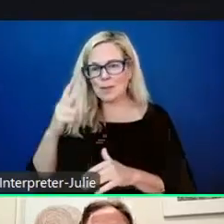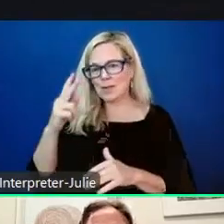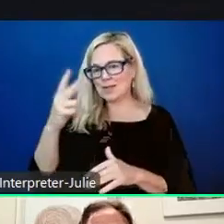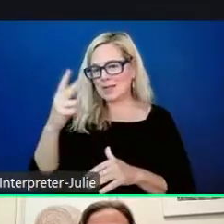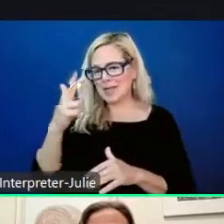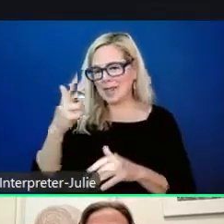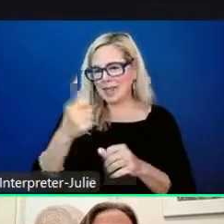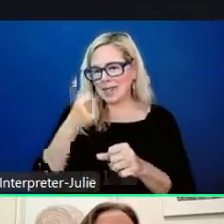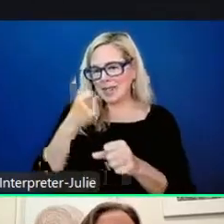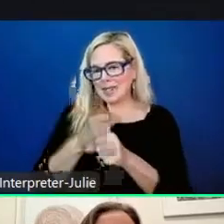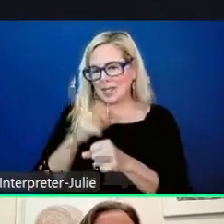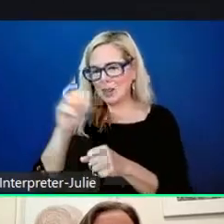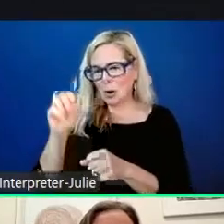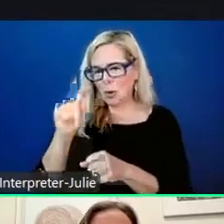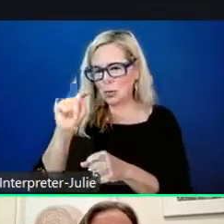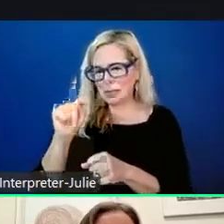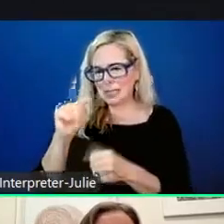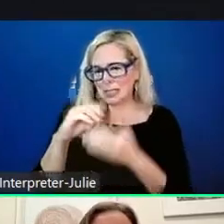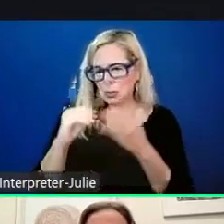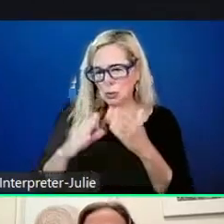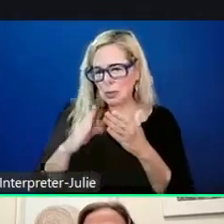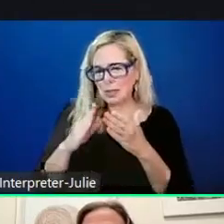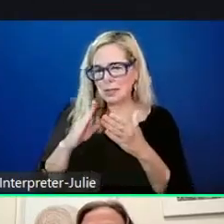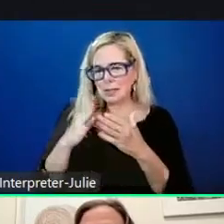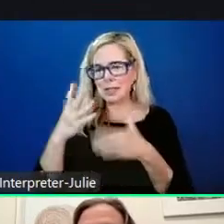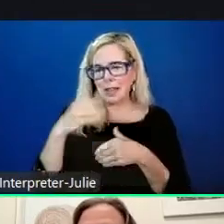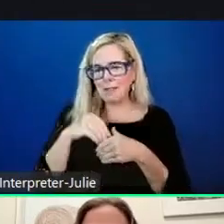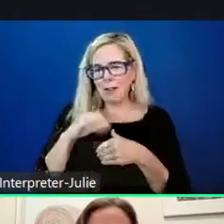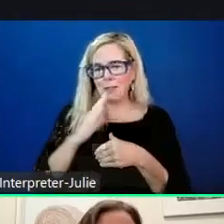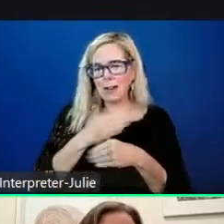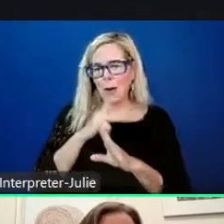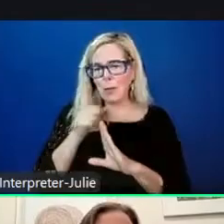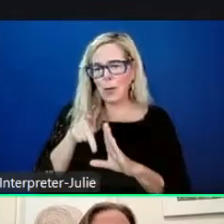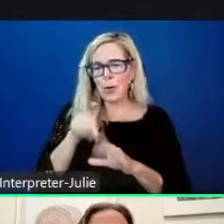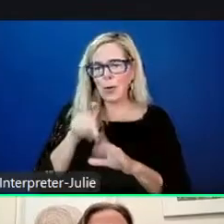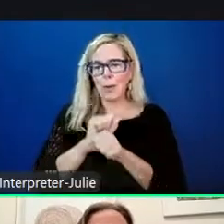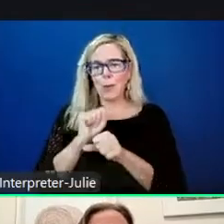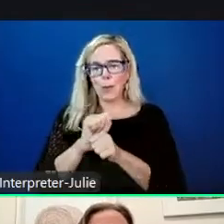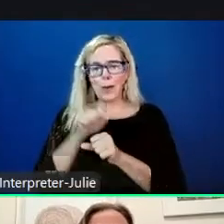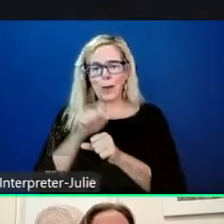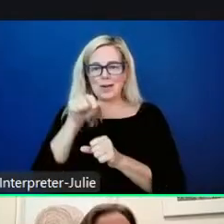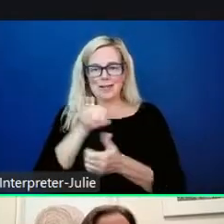our hybrid program who worked on this redesign the entire semester.